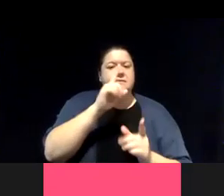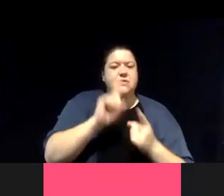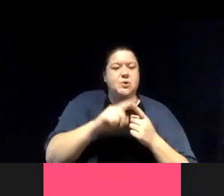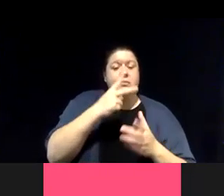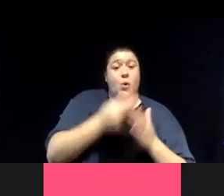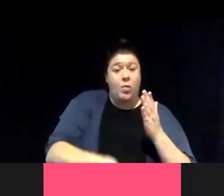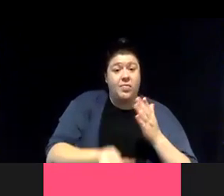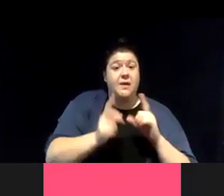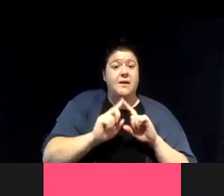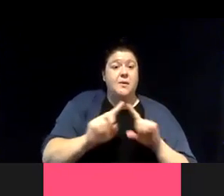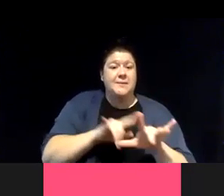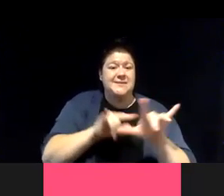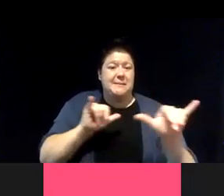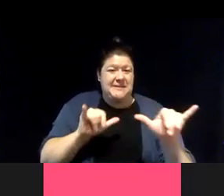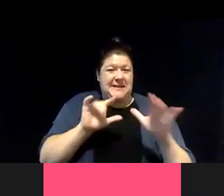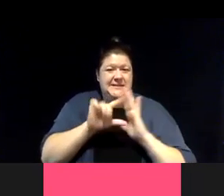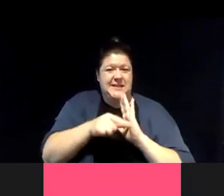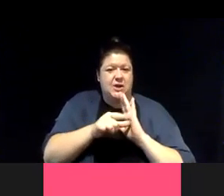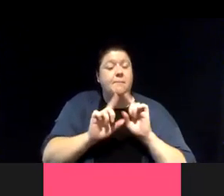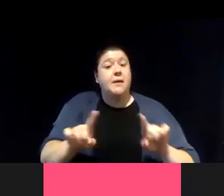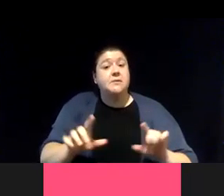some simultaneous later in the course. But